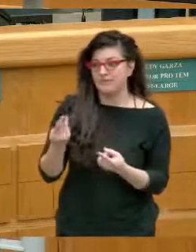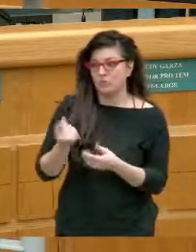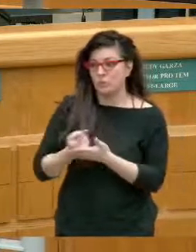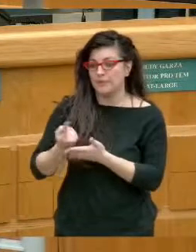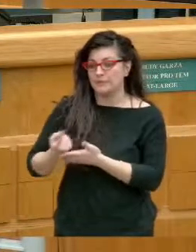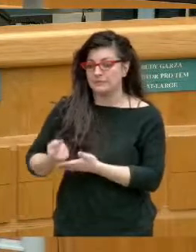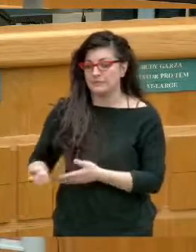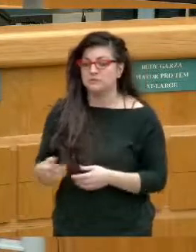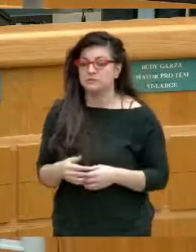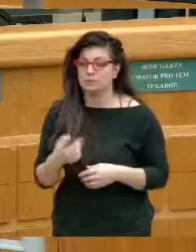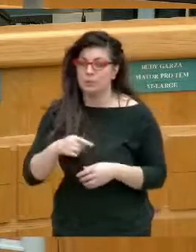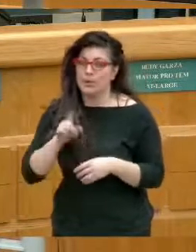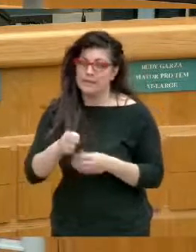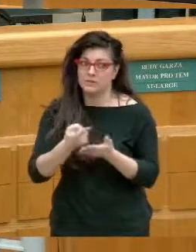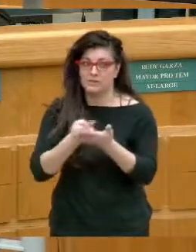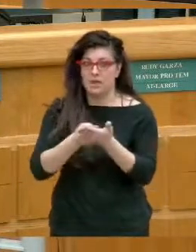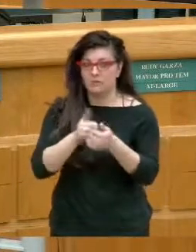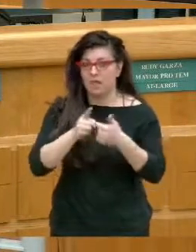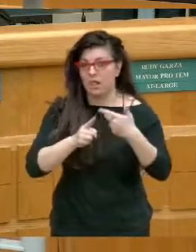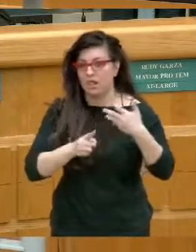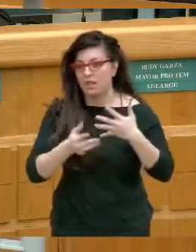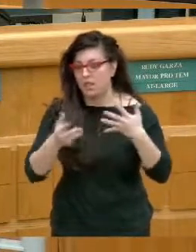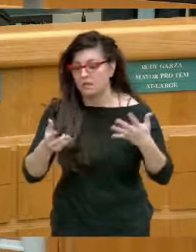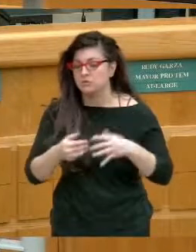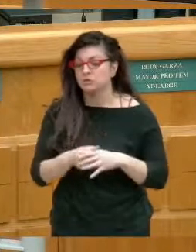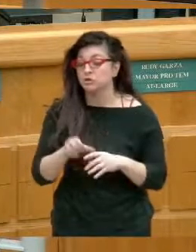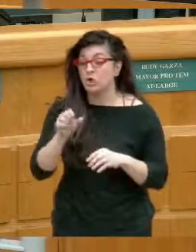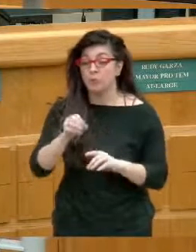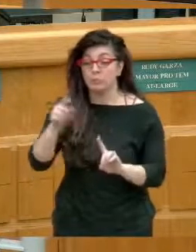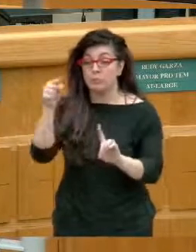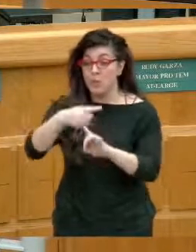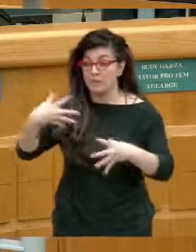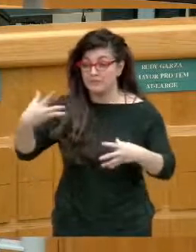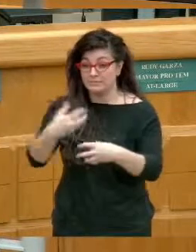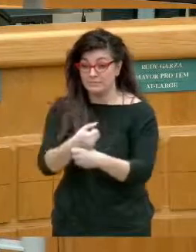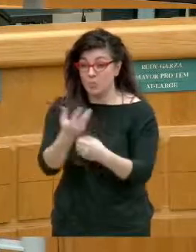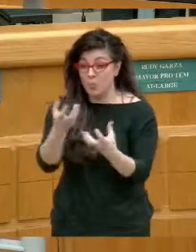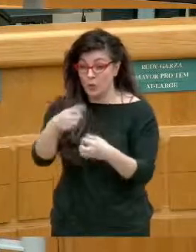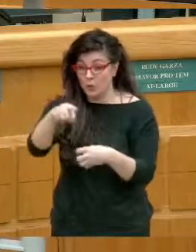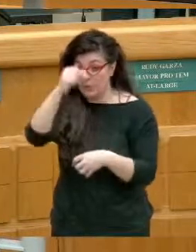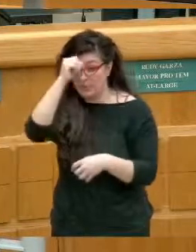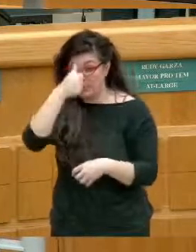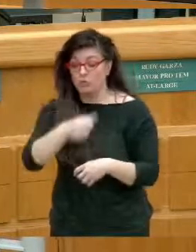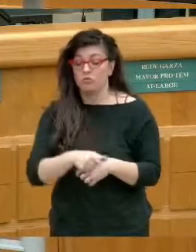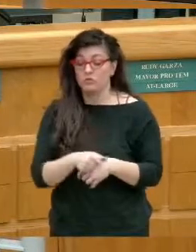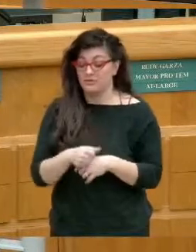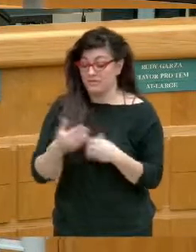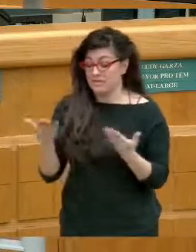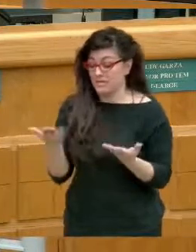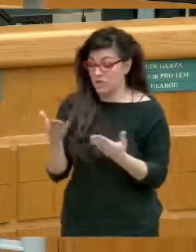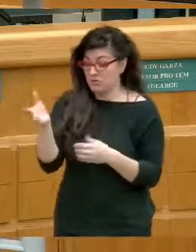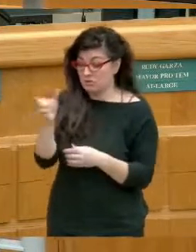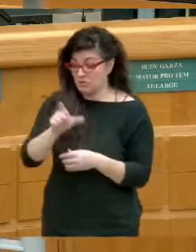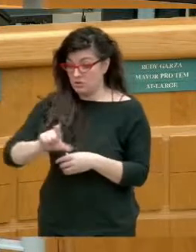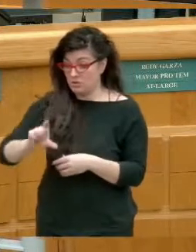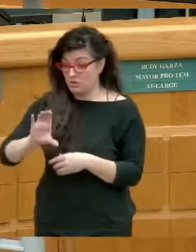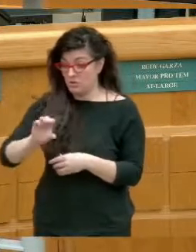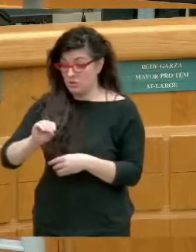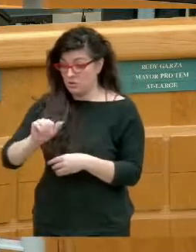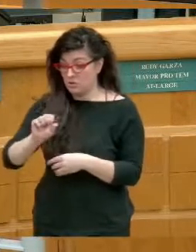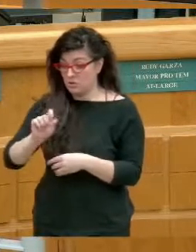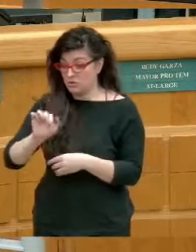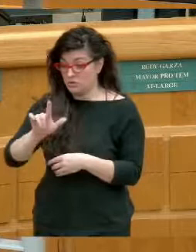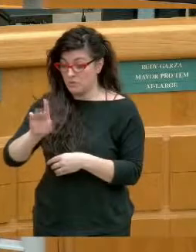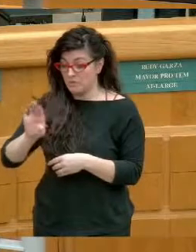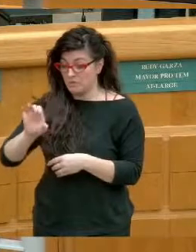we had to cover. So take-home messages: 1, new cases in the coastal bend are rising. I think everybody realizes